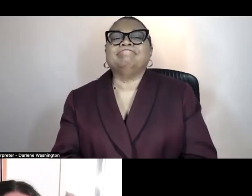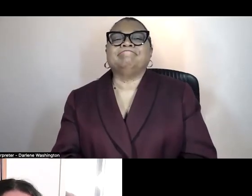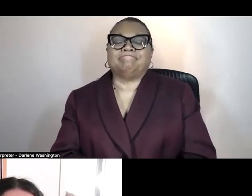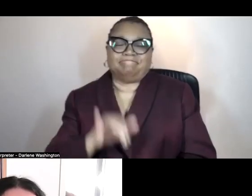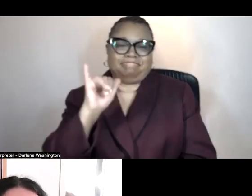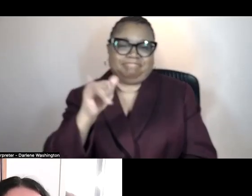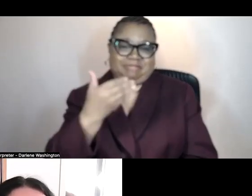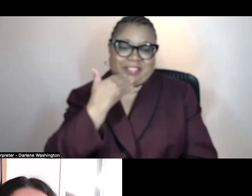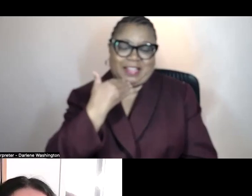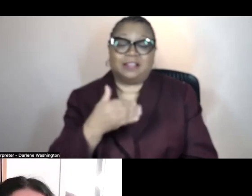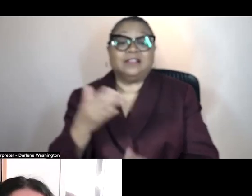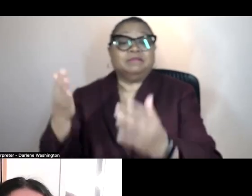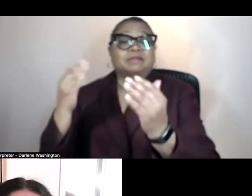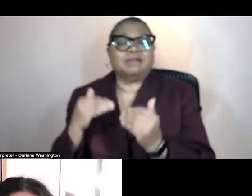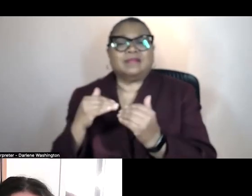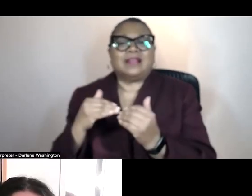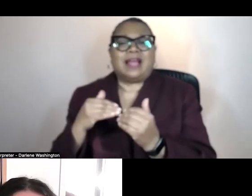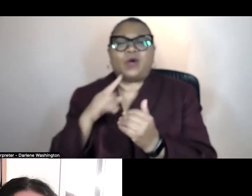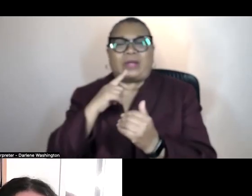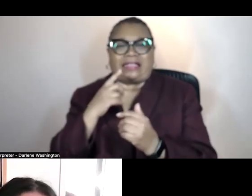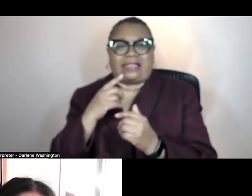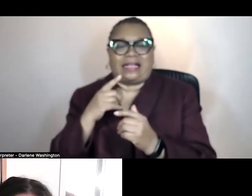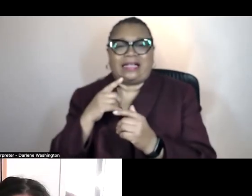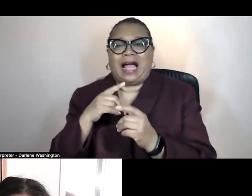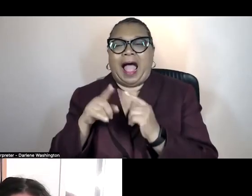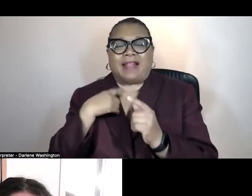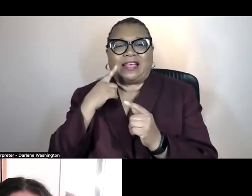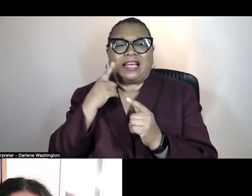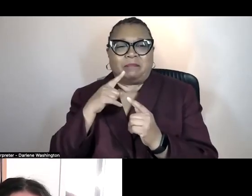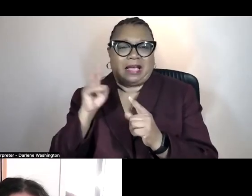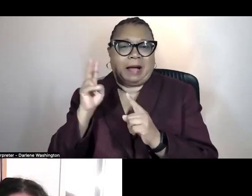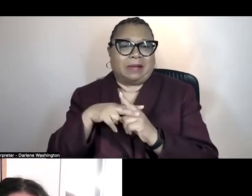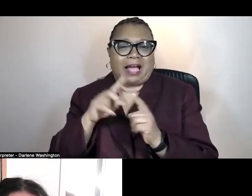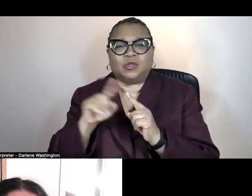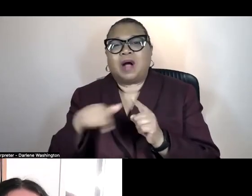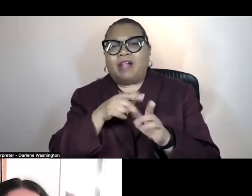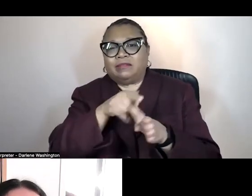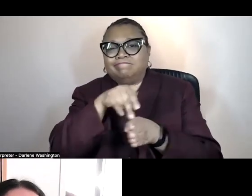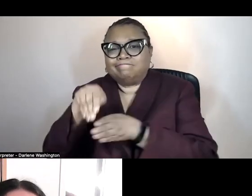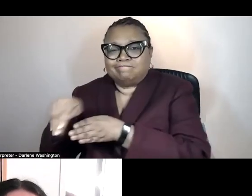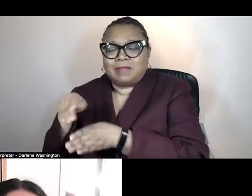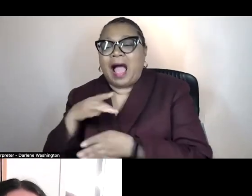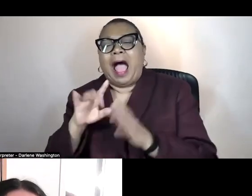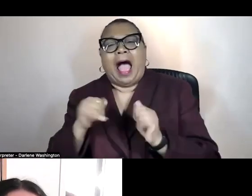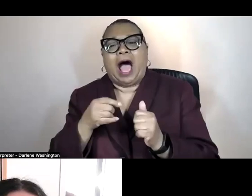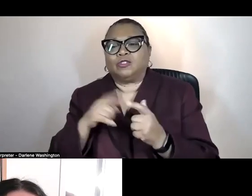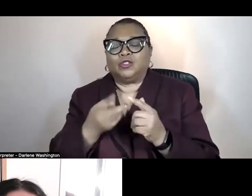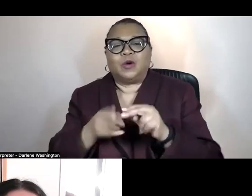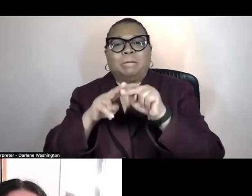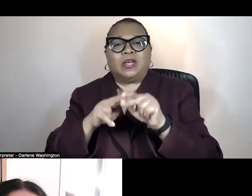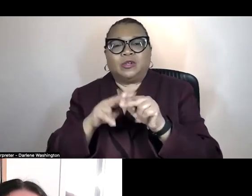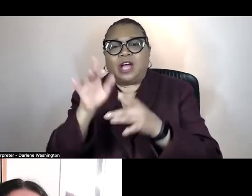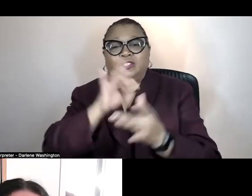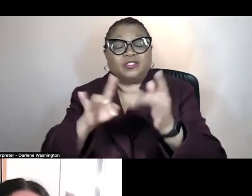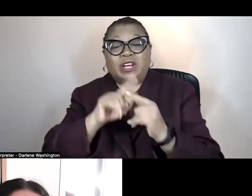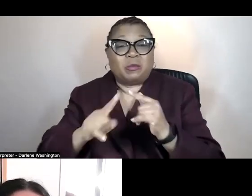Great, thank you. And then this is a really discipline specific, but I think it can be applied to other disciplines as well. How do you build a journey